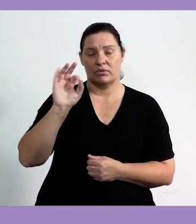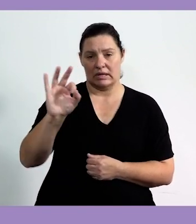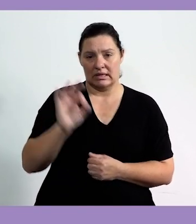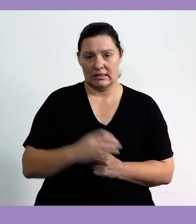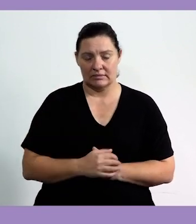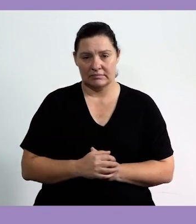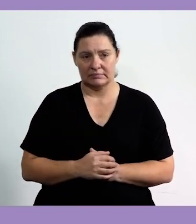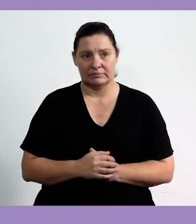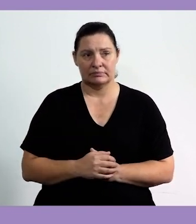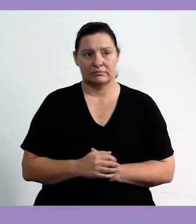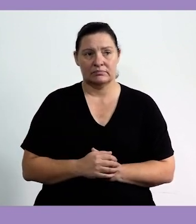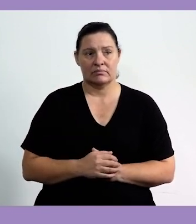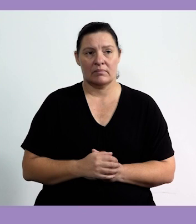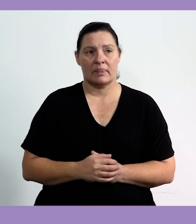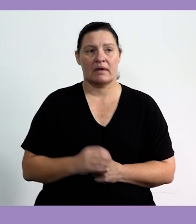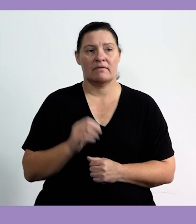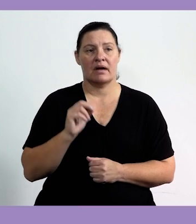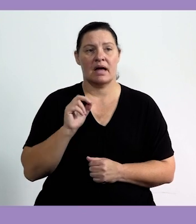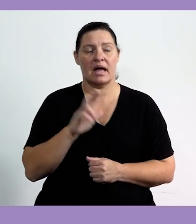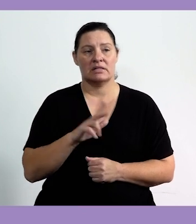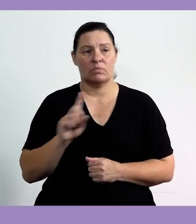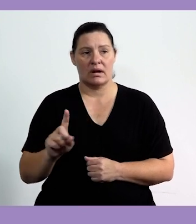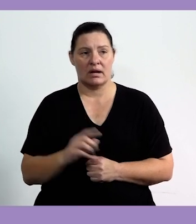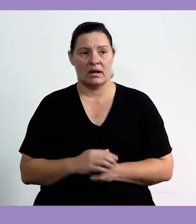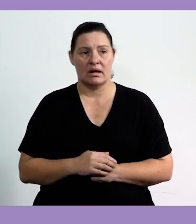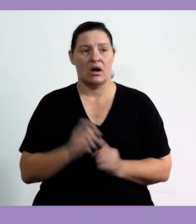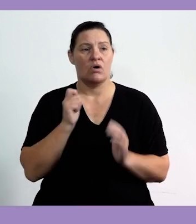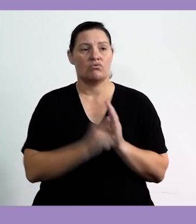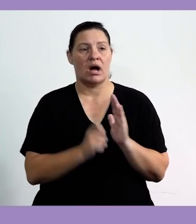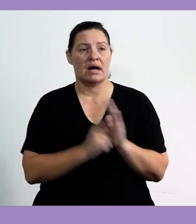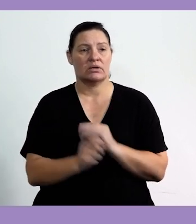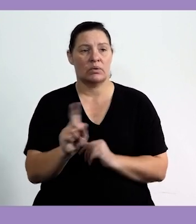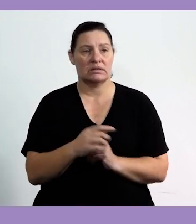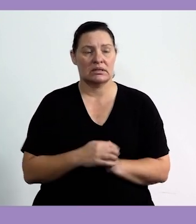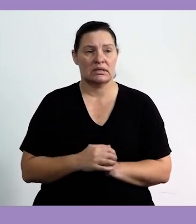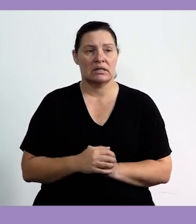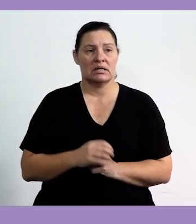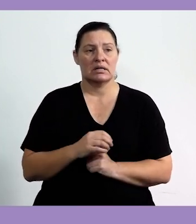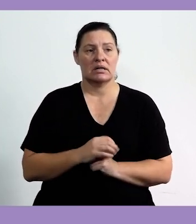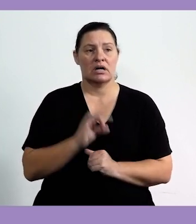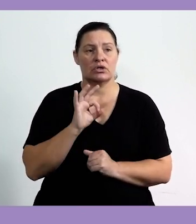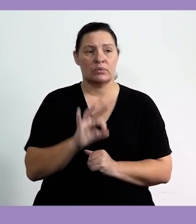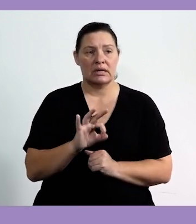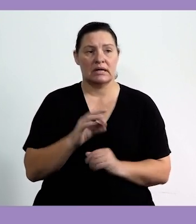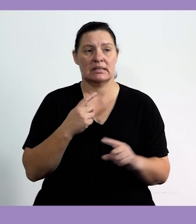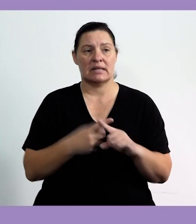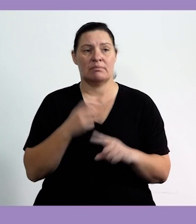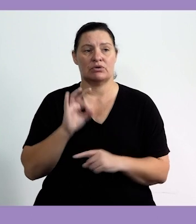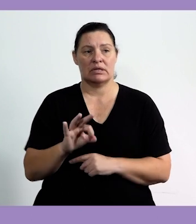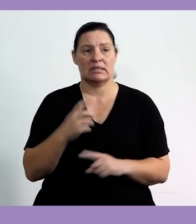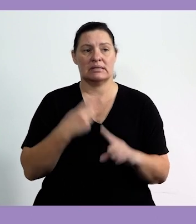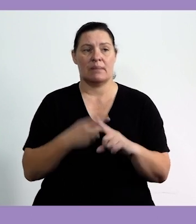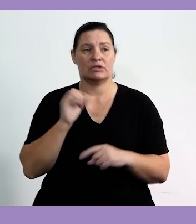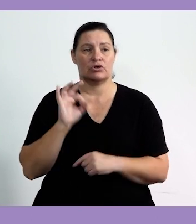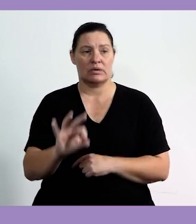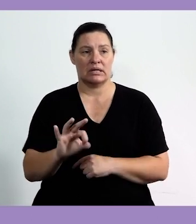exponent 3. And then we have 81, which can be written as 3 multiplied by 3,